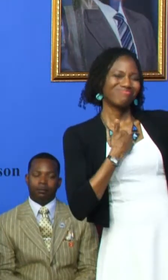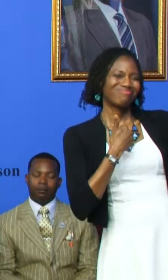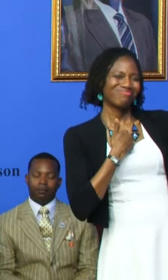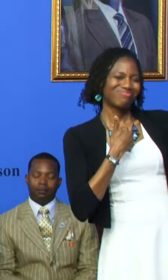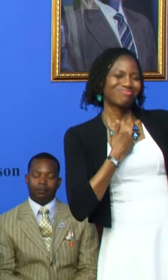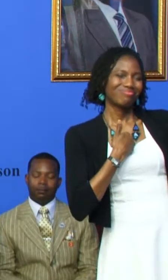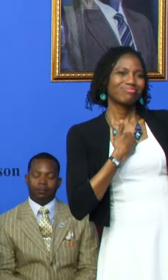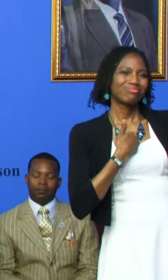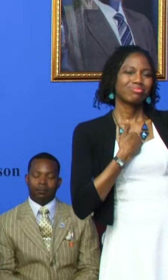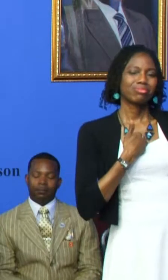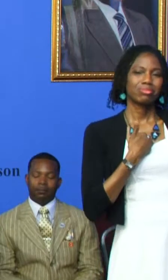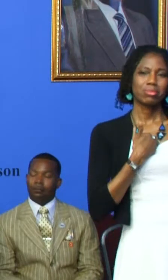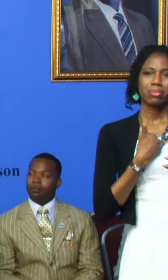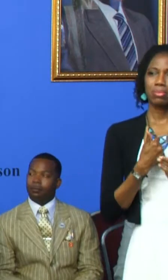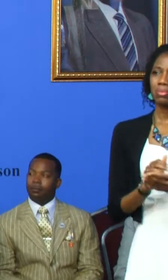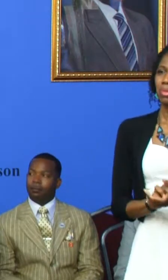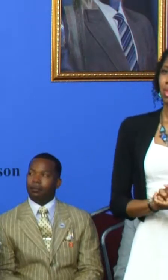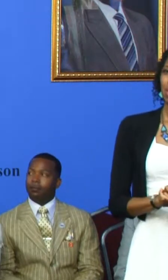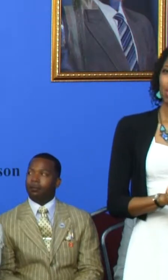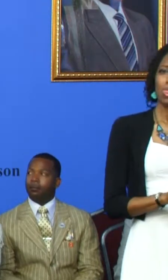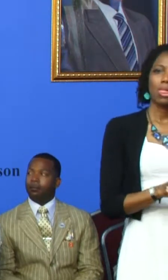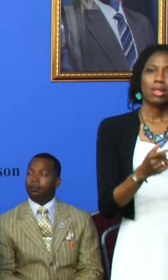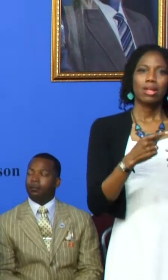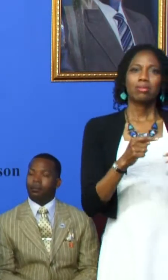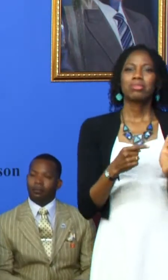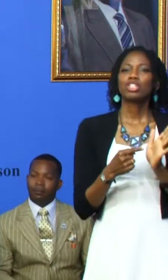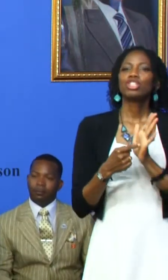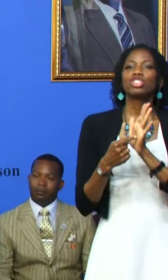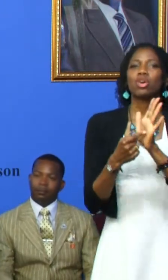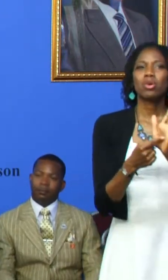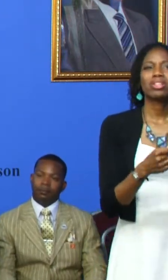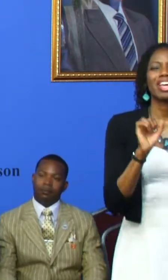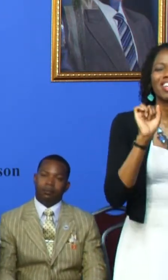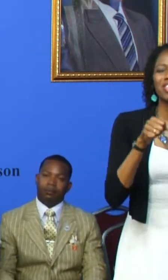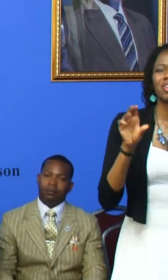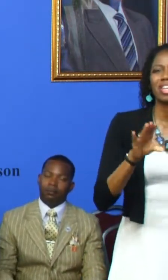No sign that you get him to do anything.